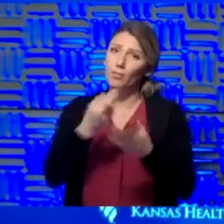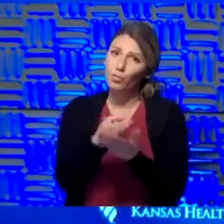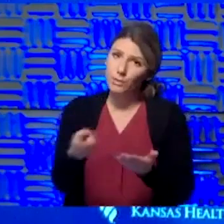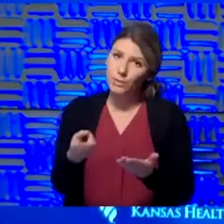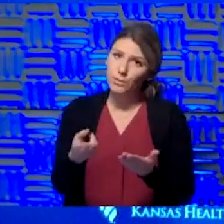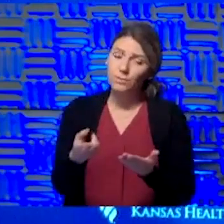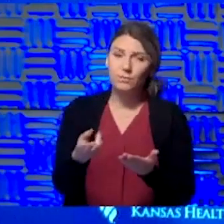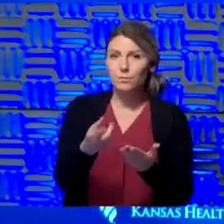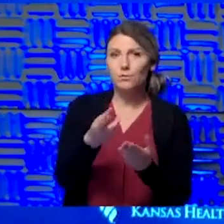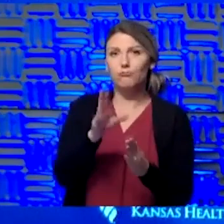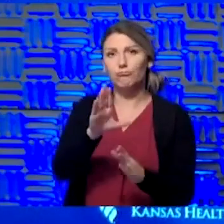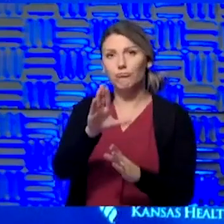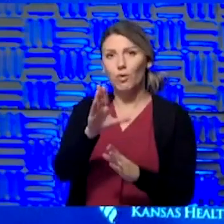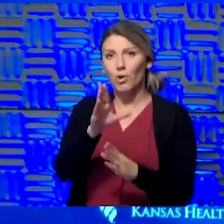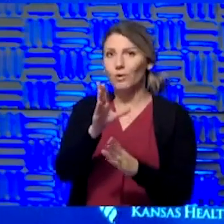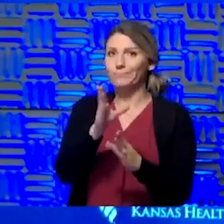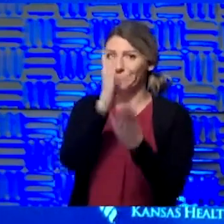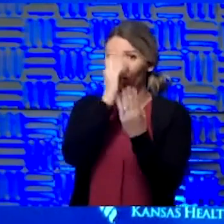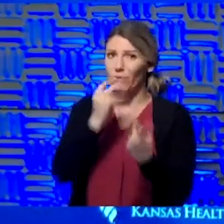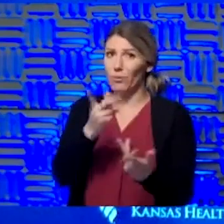information from is really true.